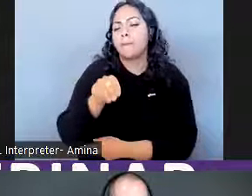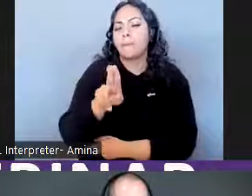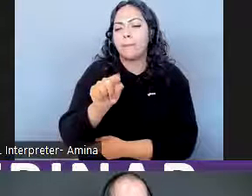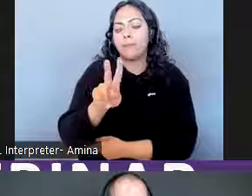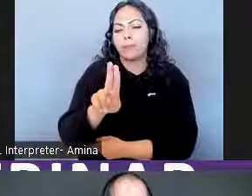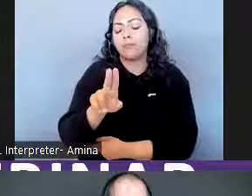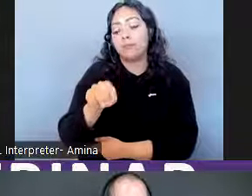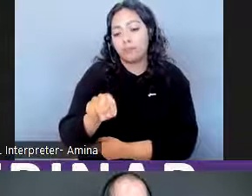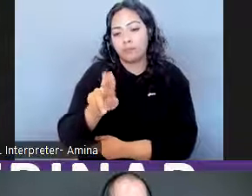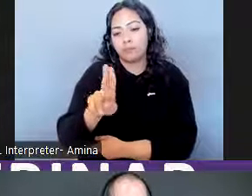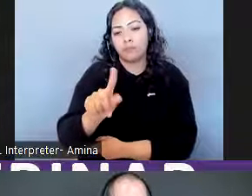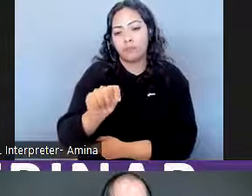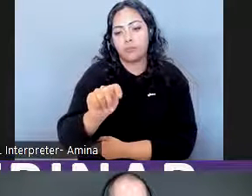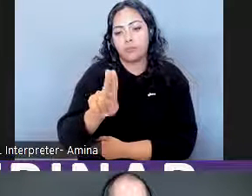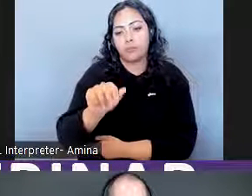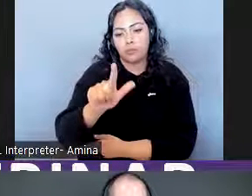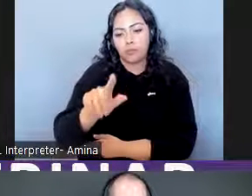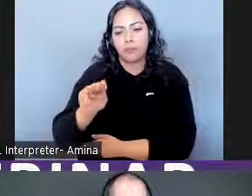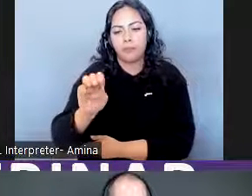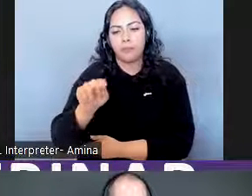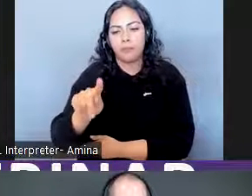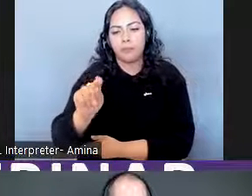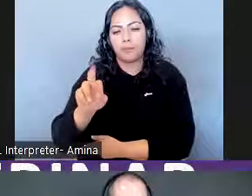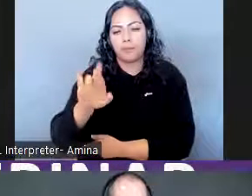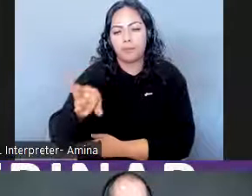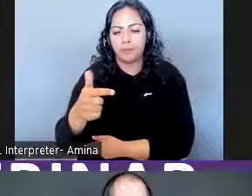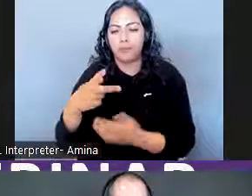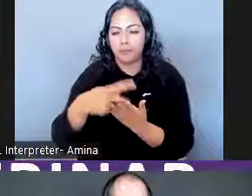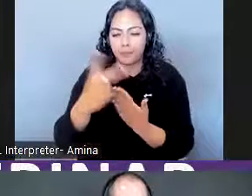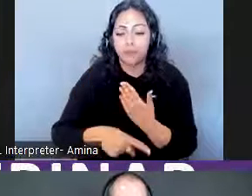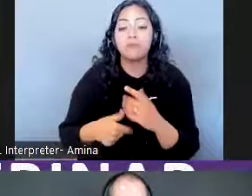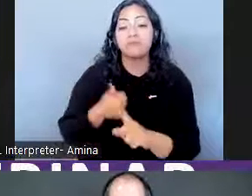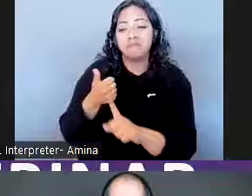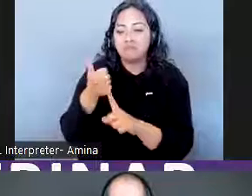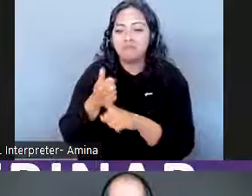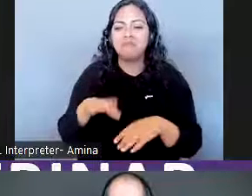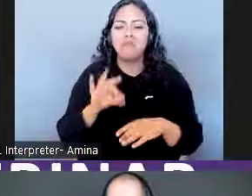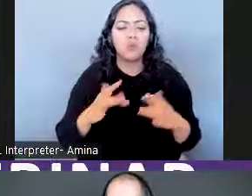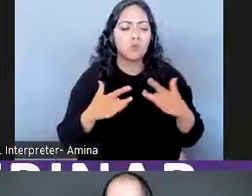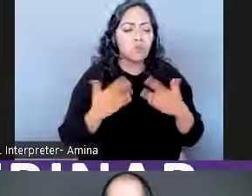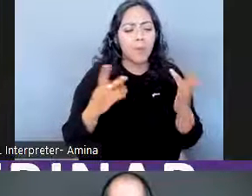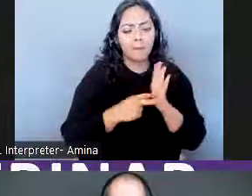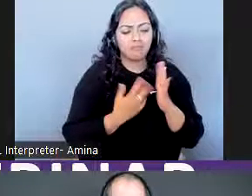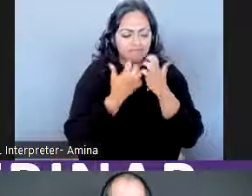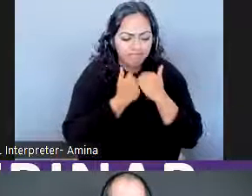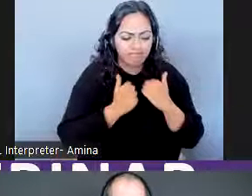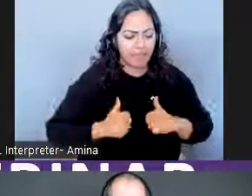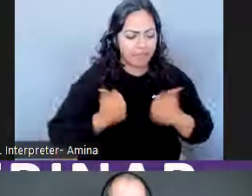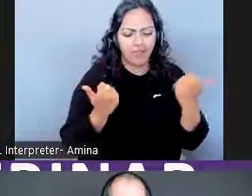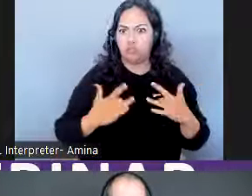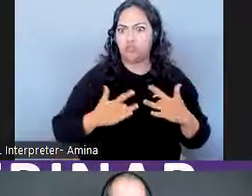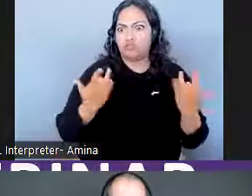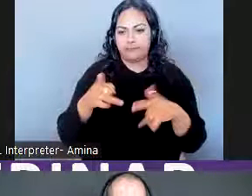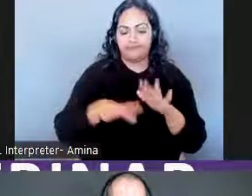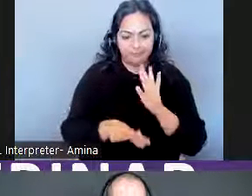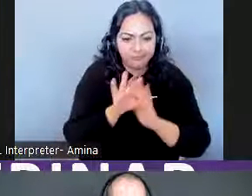And Lois found her source of joy and meaning in life early to help others become the people